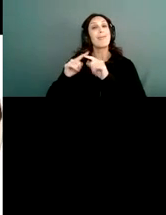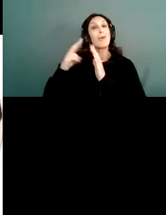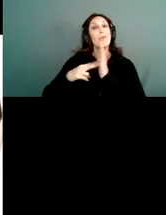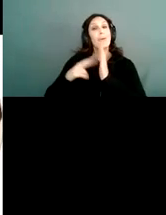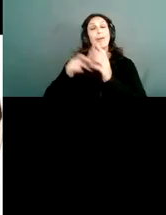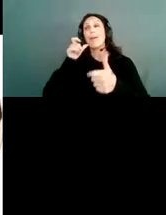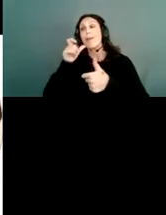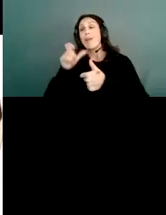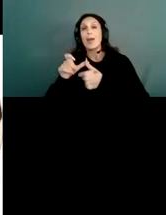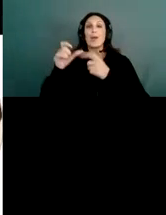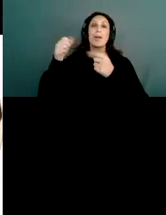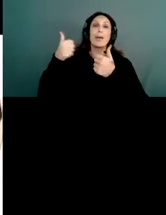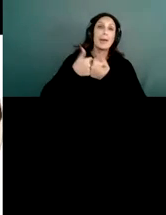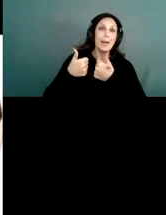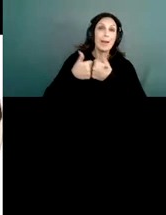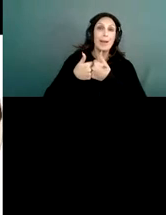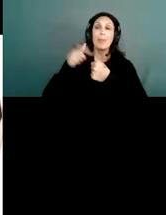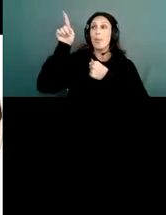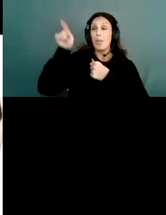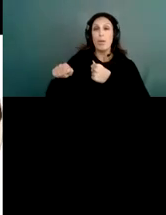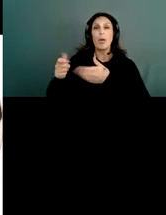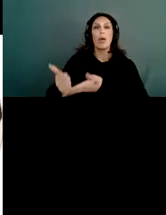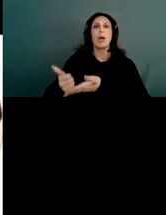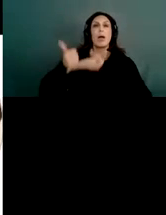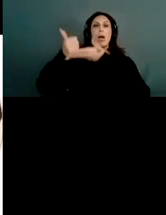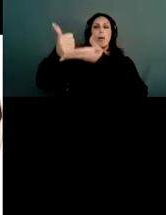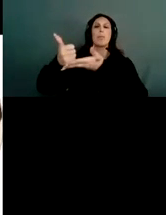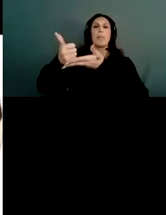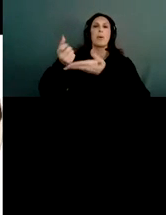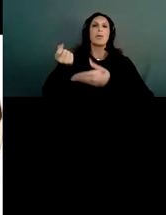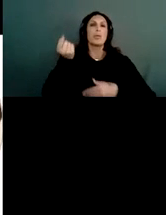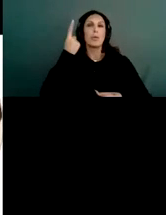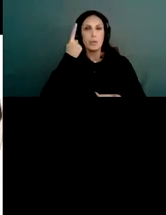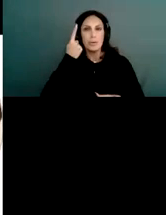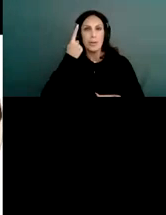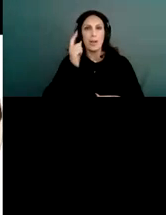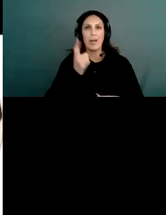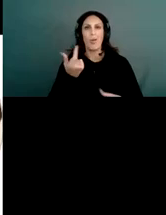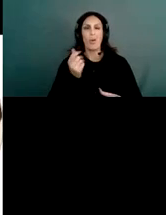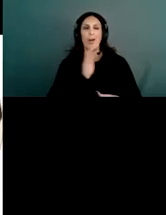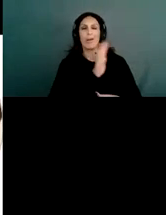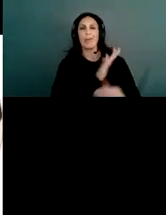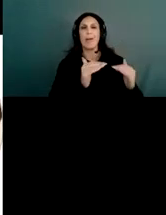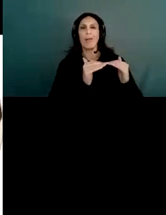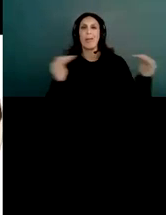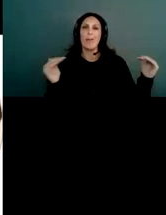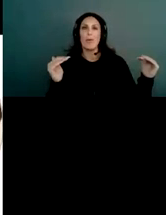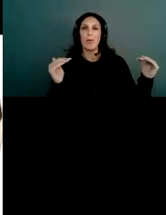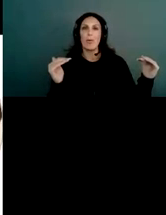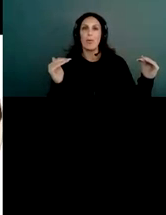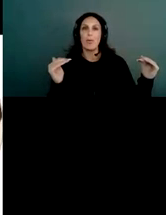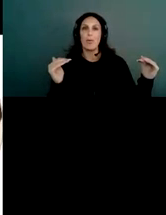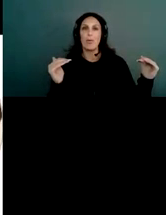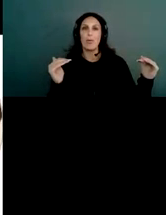first log in. It's a one-time adaptive assessment that students should complete